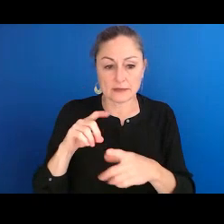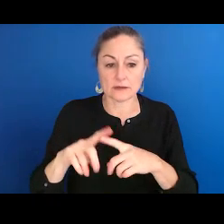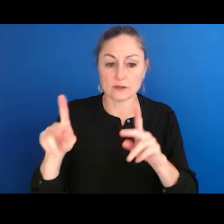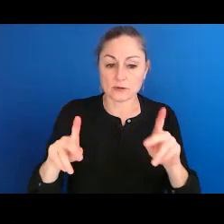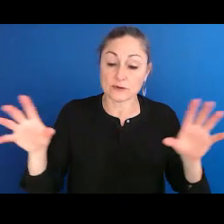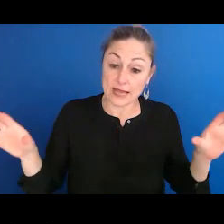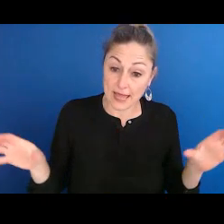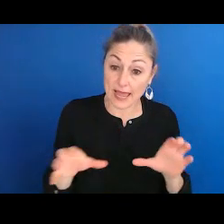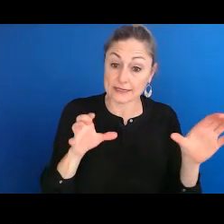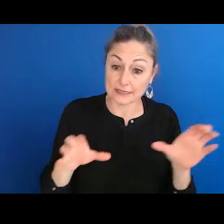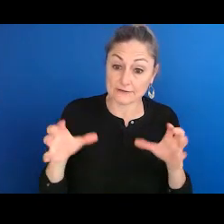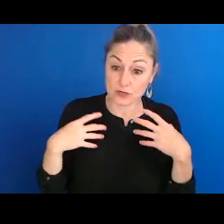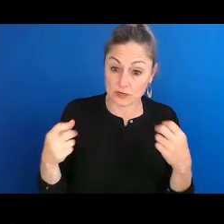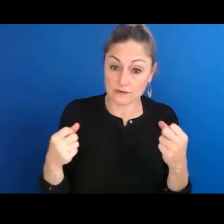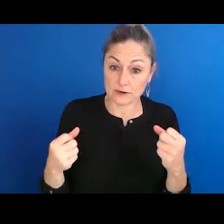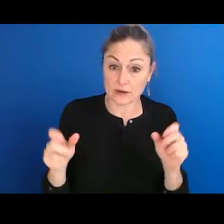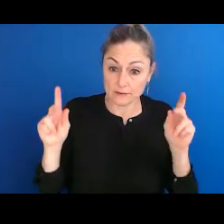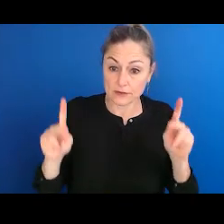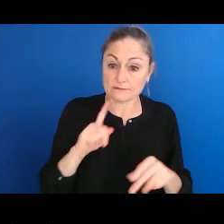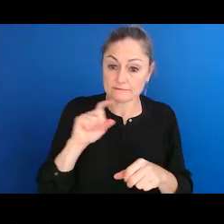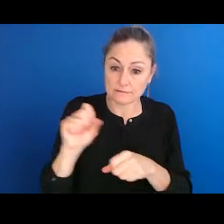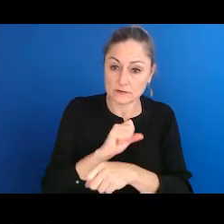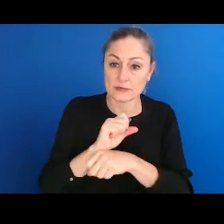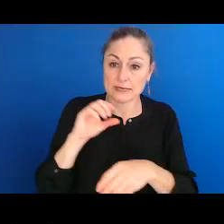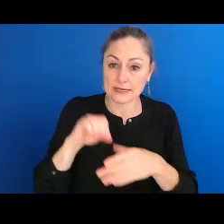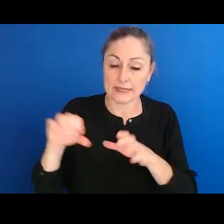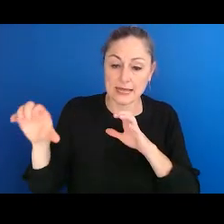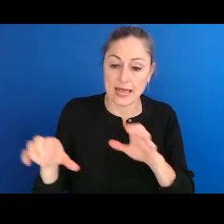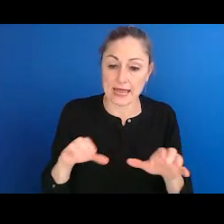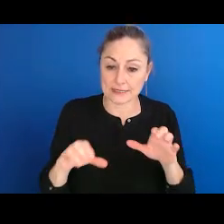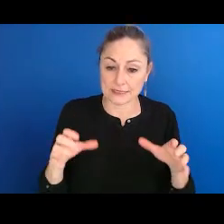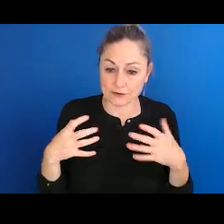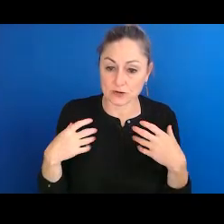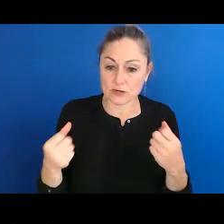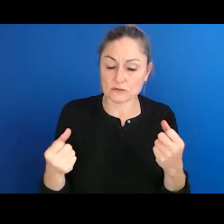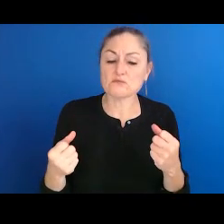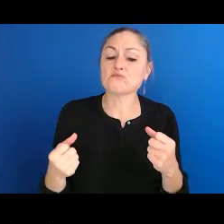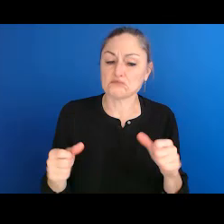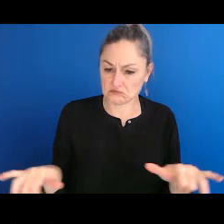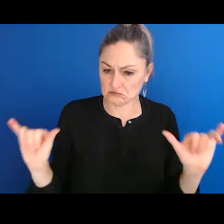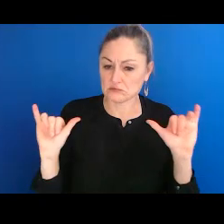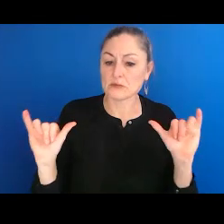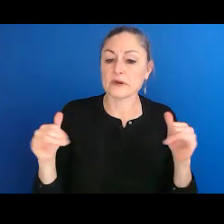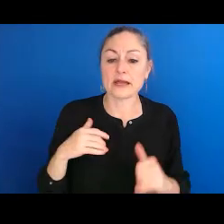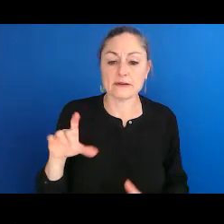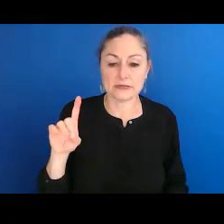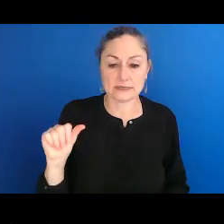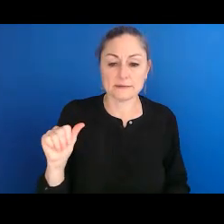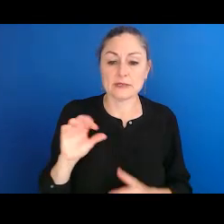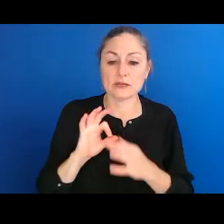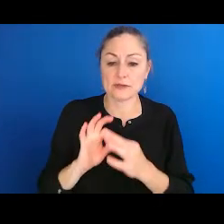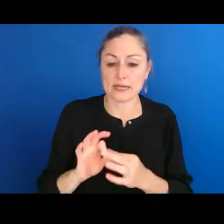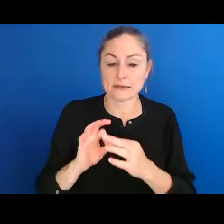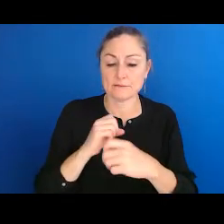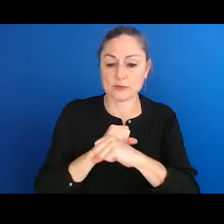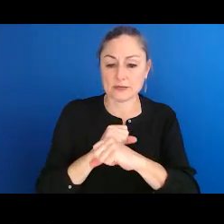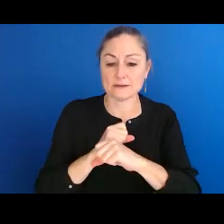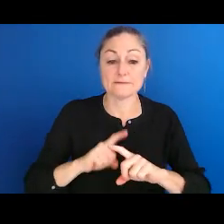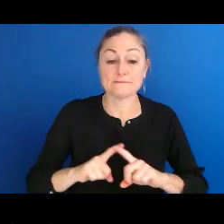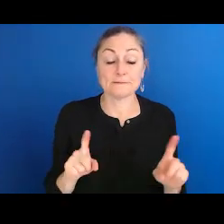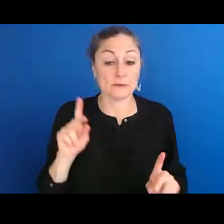recovery. So if someone is in active recovery, they would still have disability-related protections, but